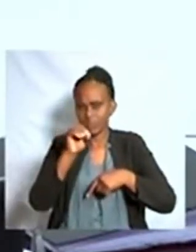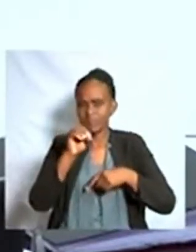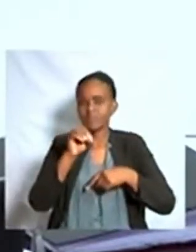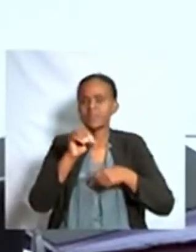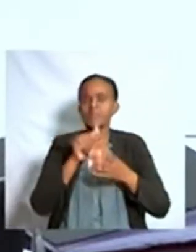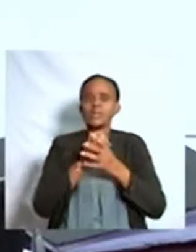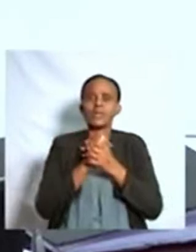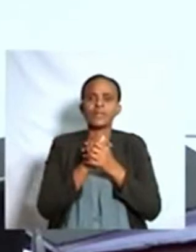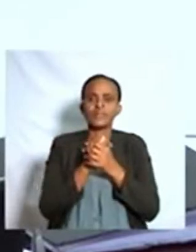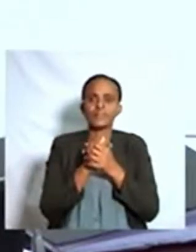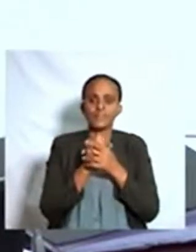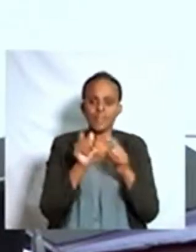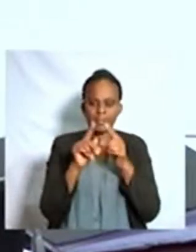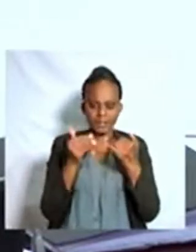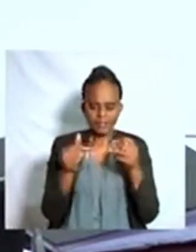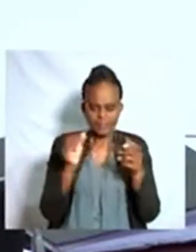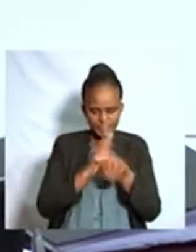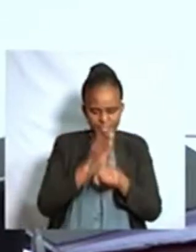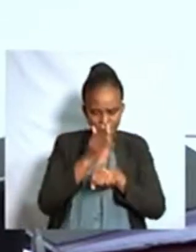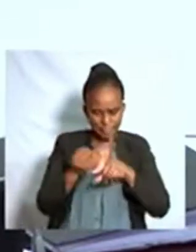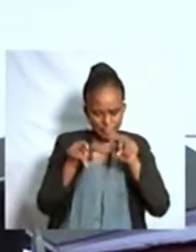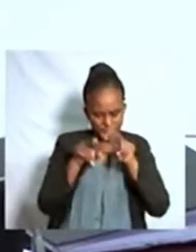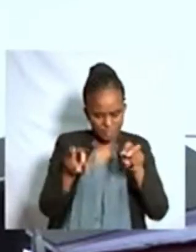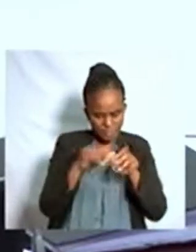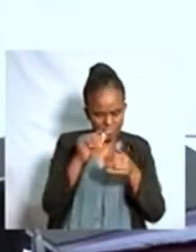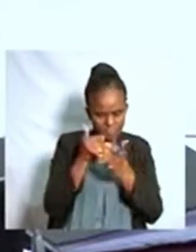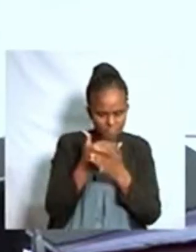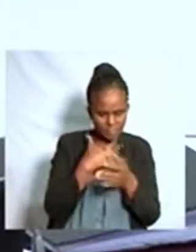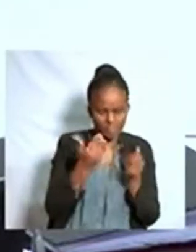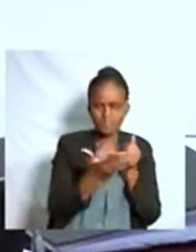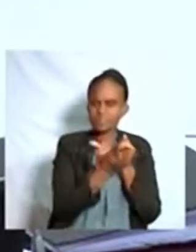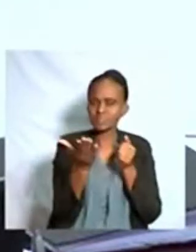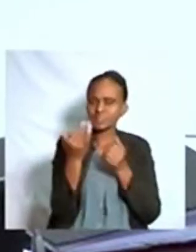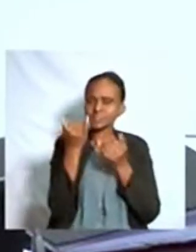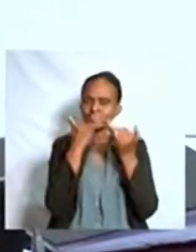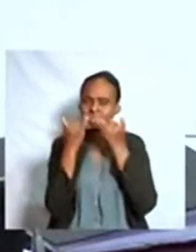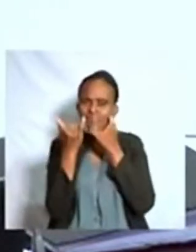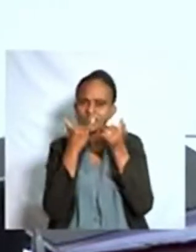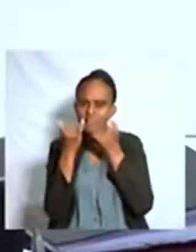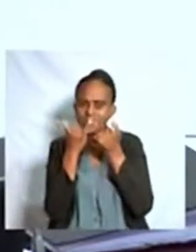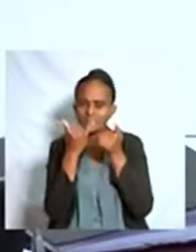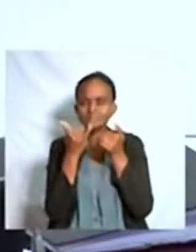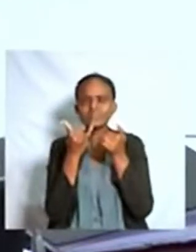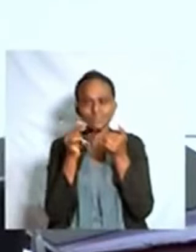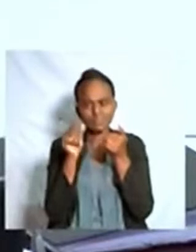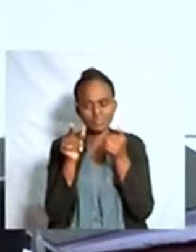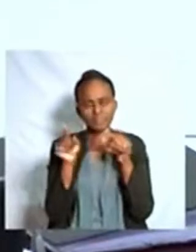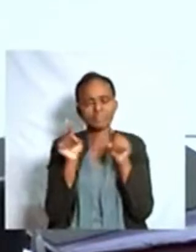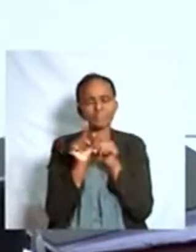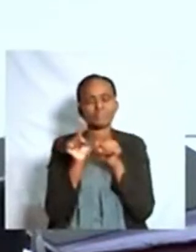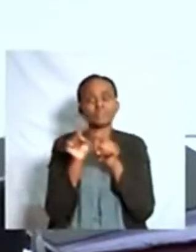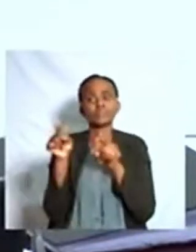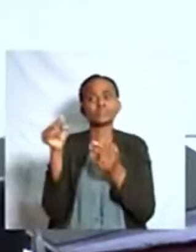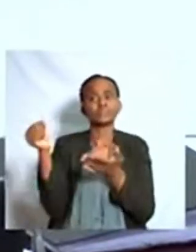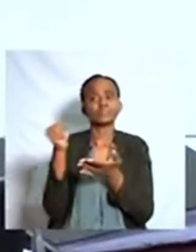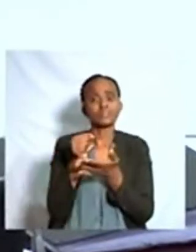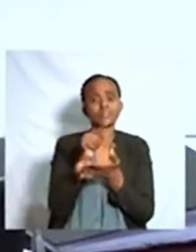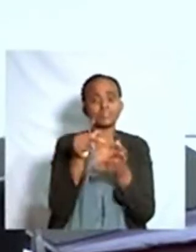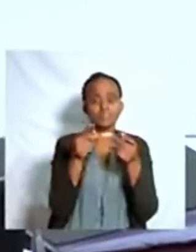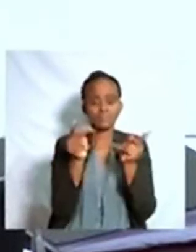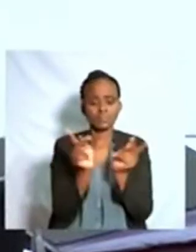when you discovered there are all these errors on it, then you contracted somebody. Is that the